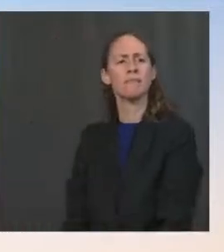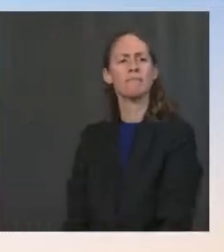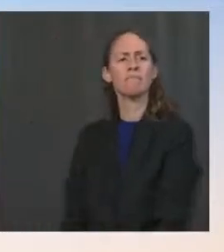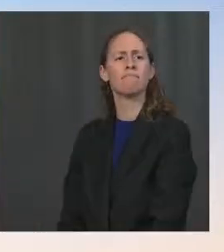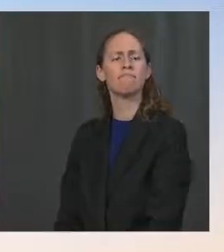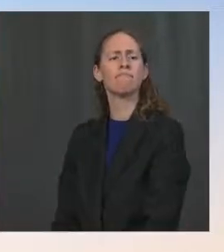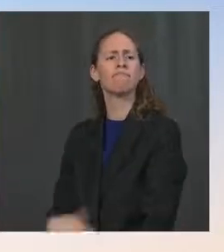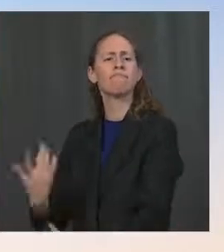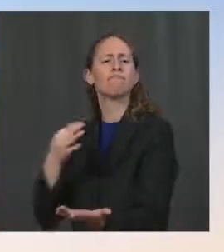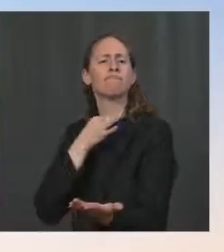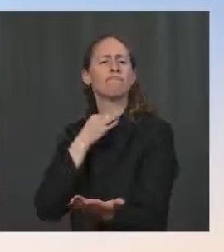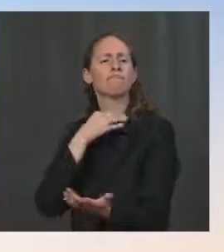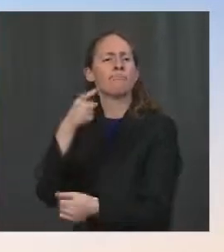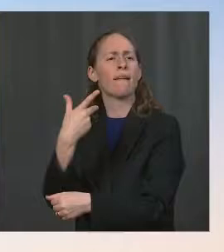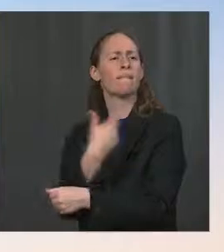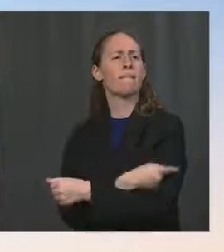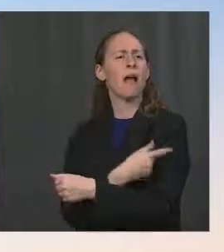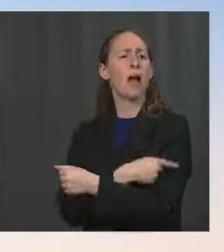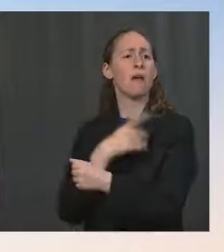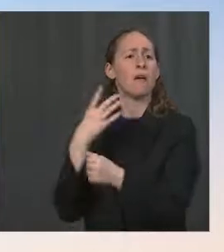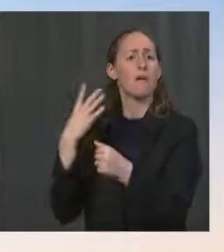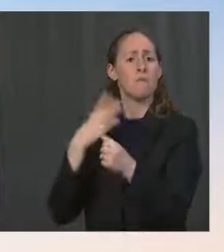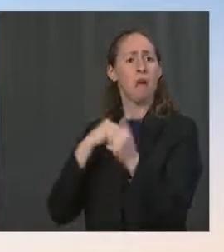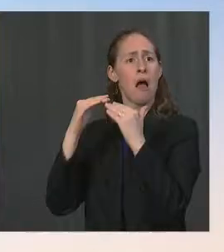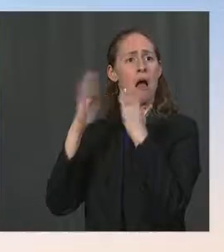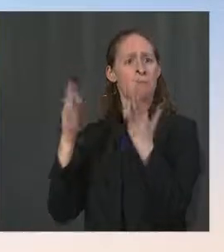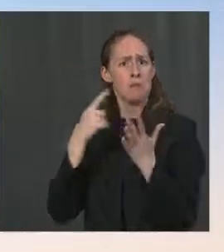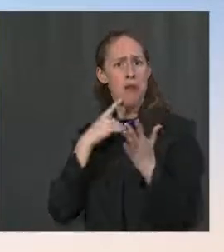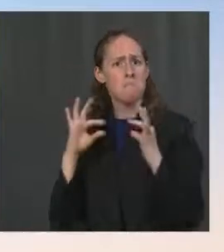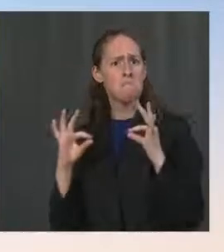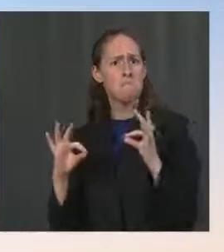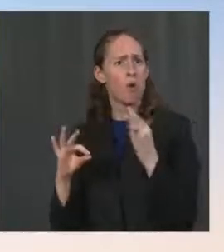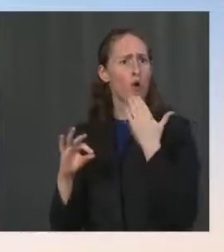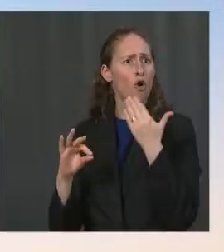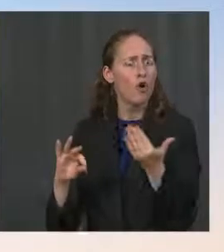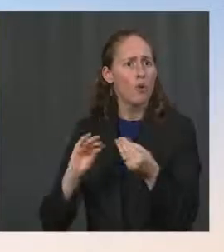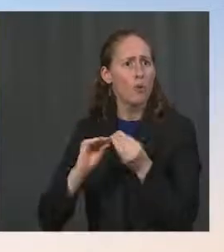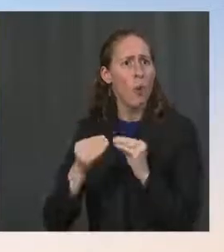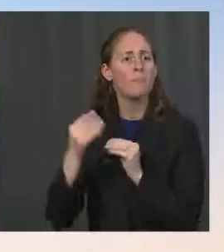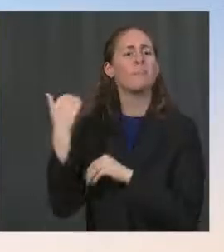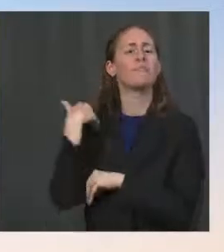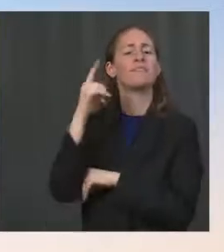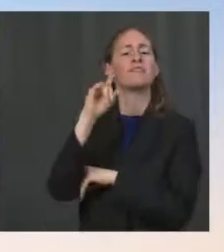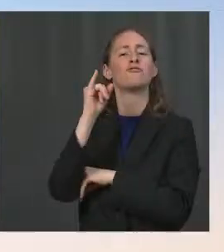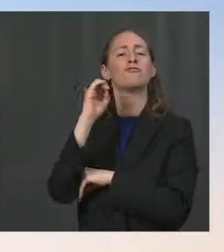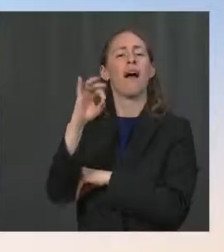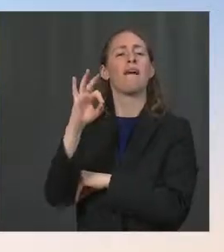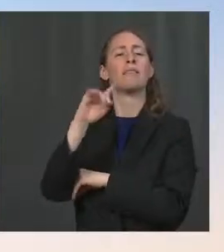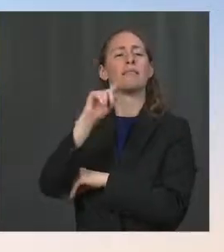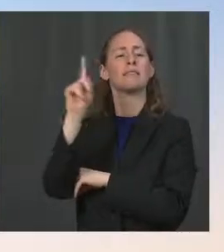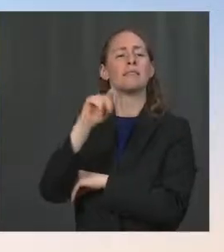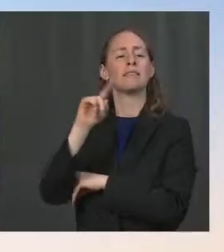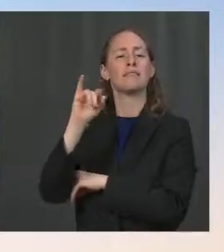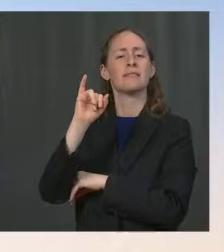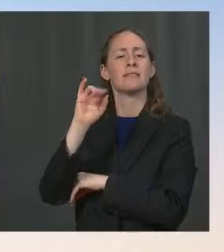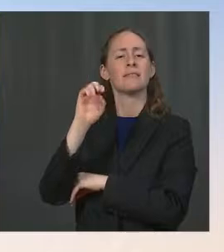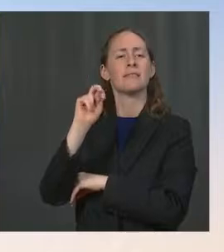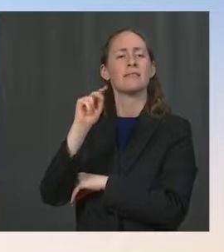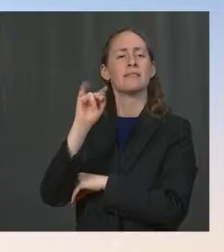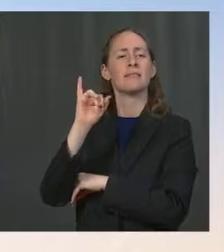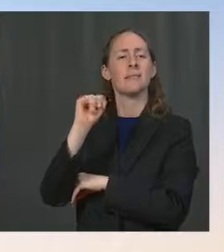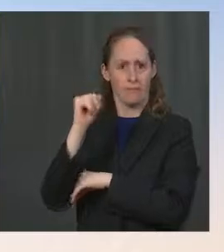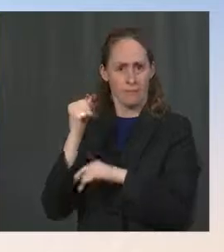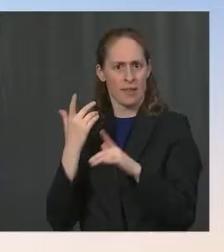numbers on vaccination rates. Jeff Zients said the other day that there were 4 million more shots in August compared to July, more first